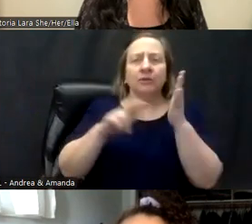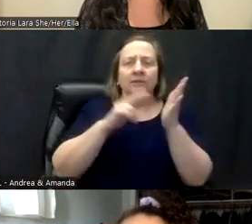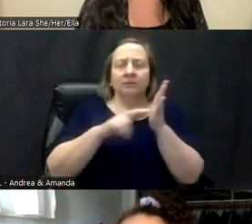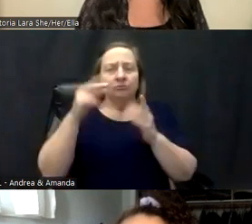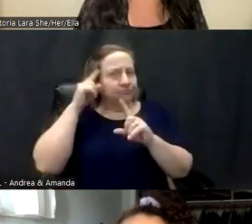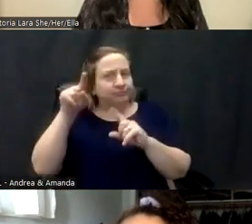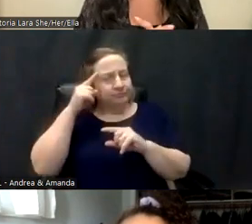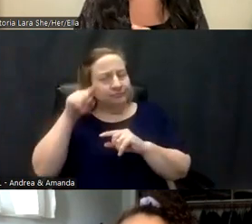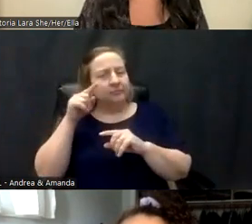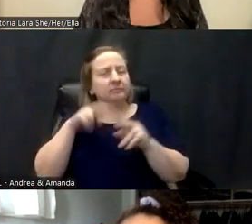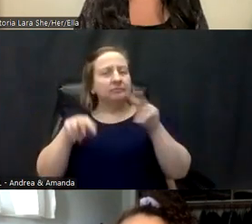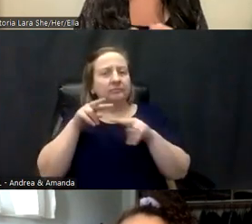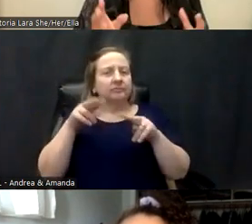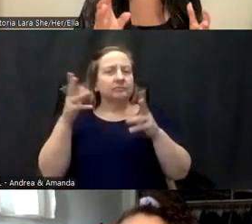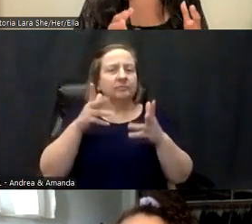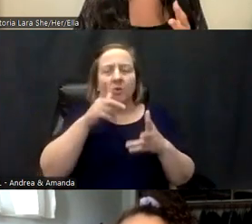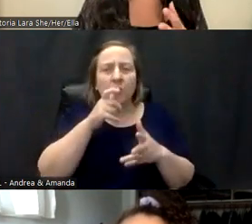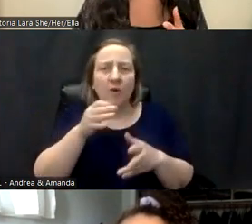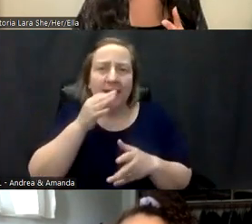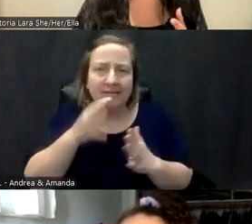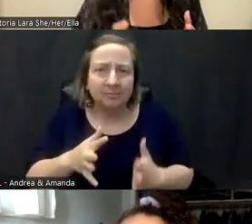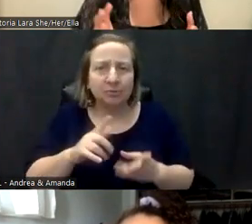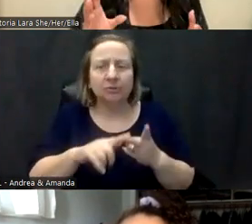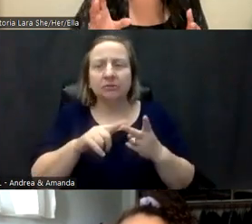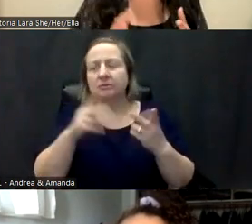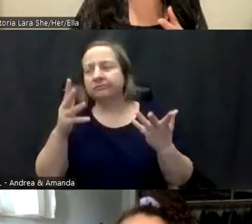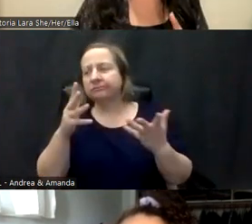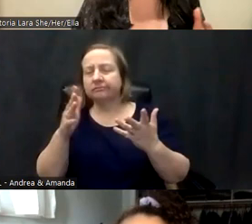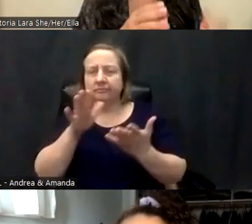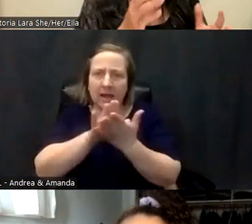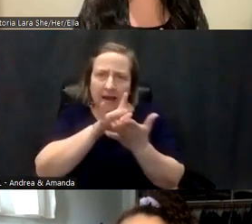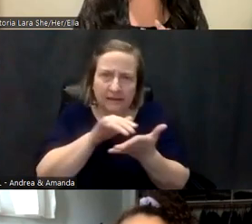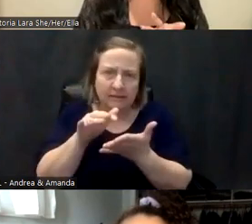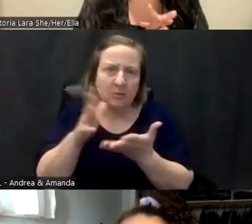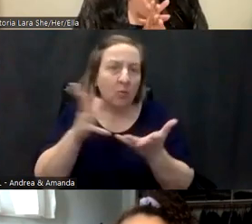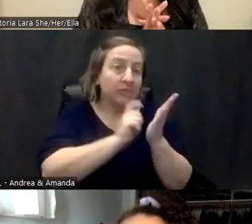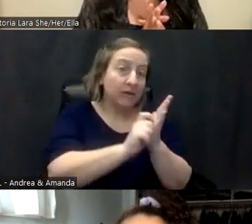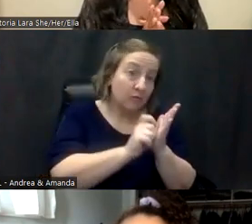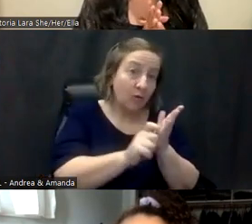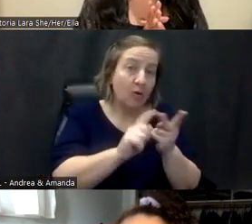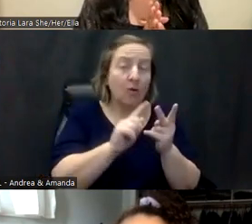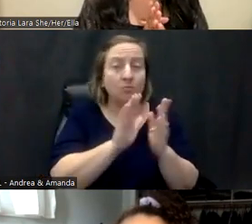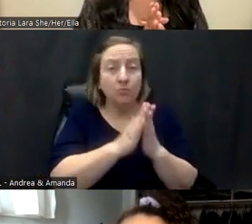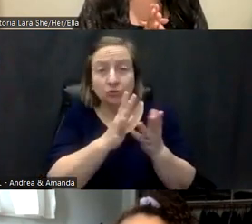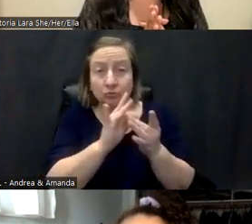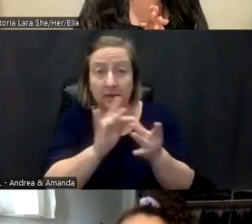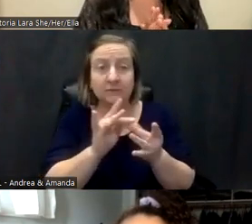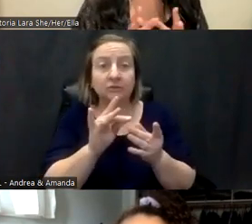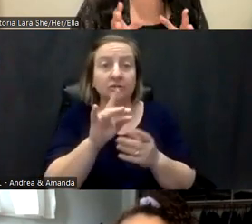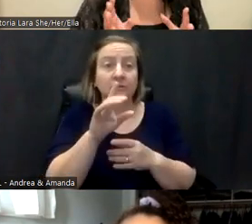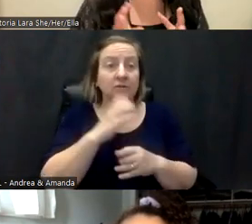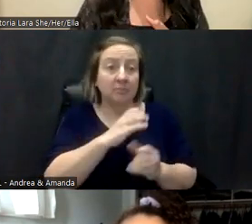those experts and academics, what they have read, the books, as you mentioned, Commissioner Dunn, at the